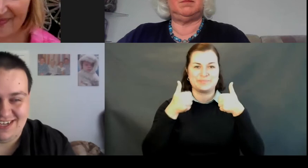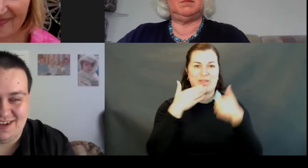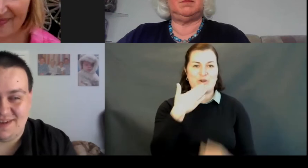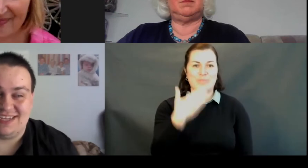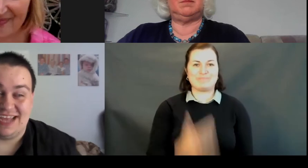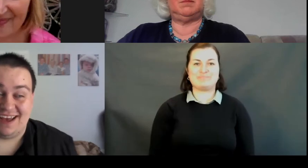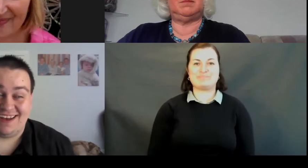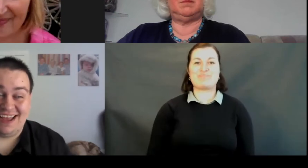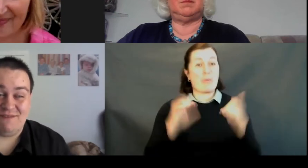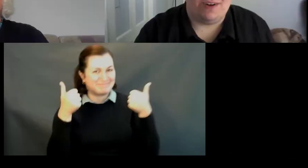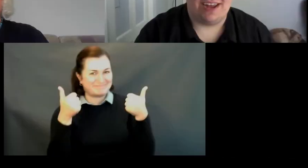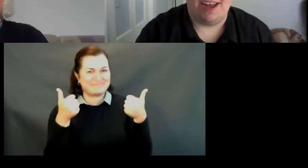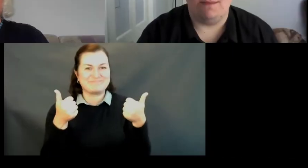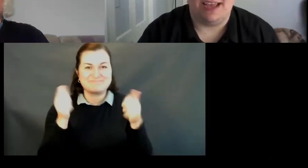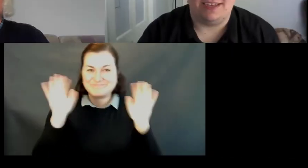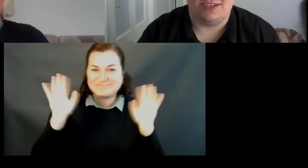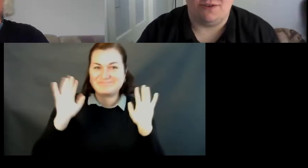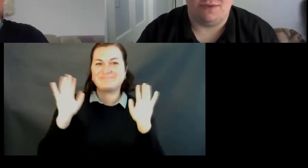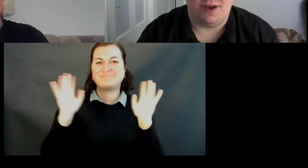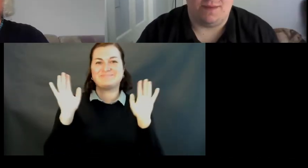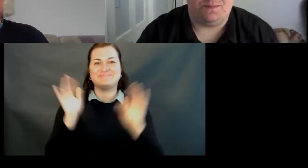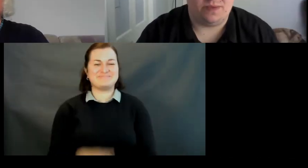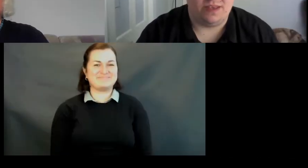Good. Okay, great stuff. So yeah, hi everyone.